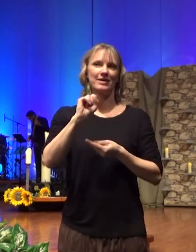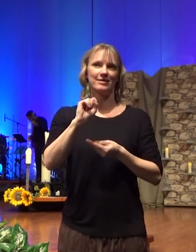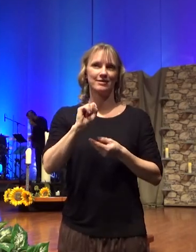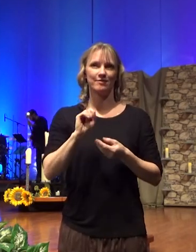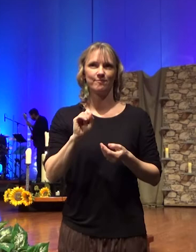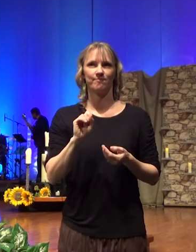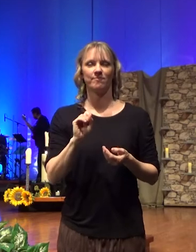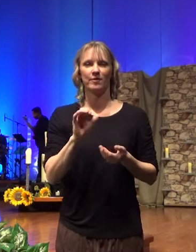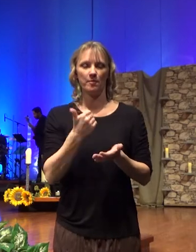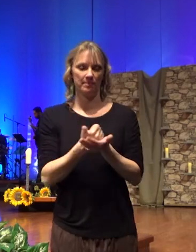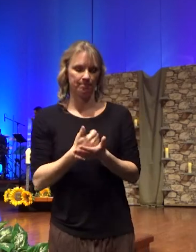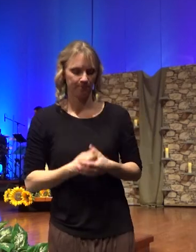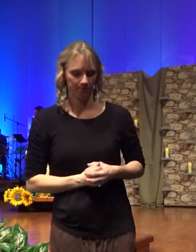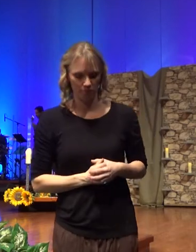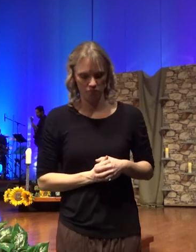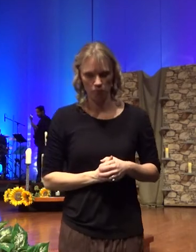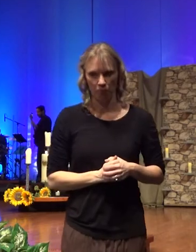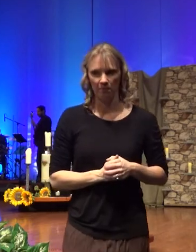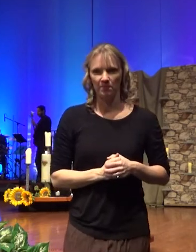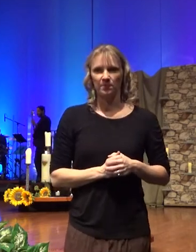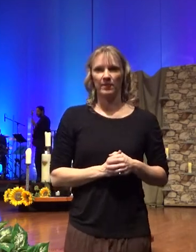I circulate. And so it is.